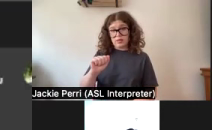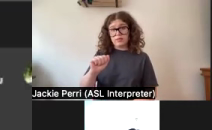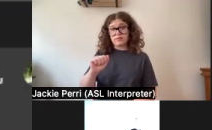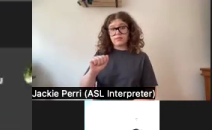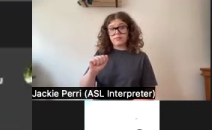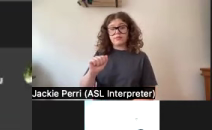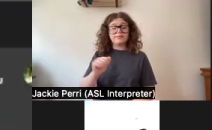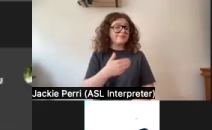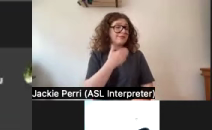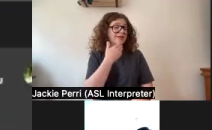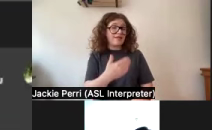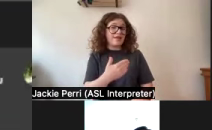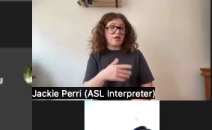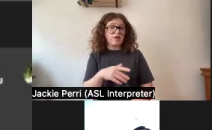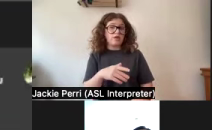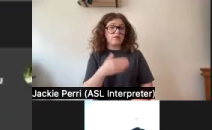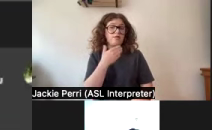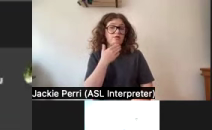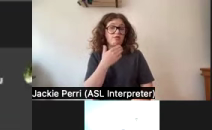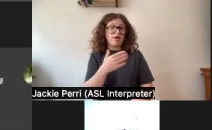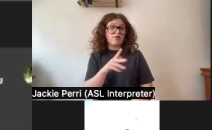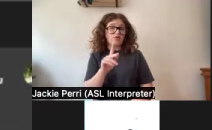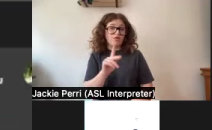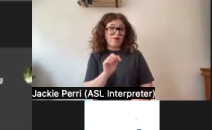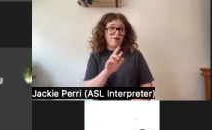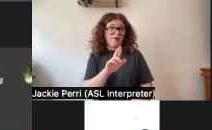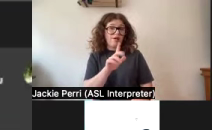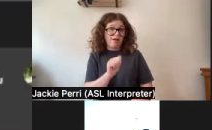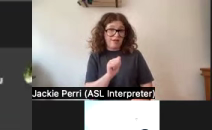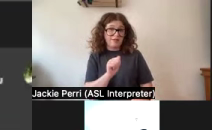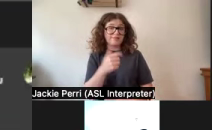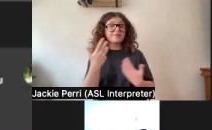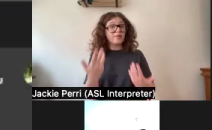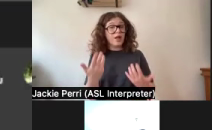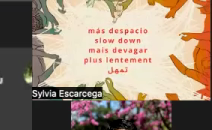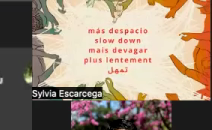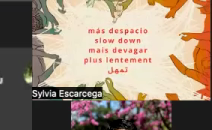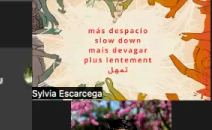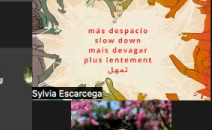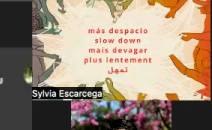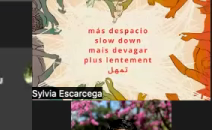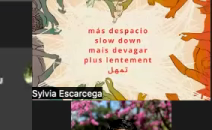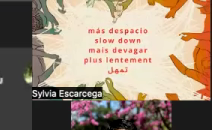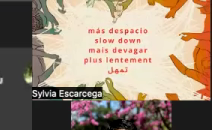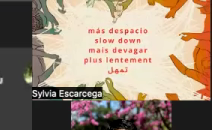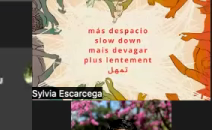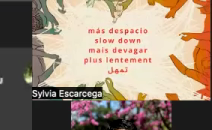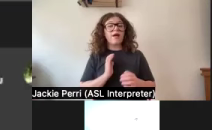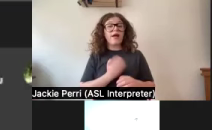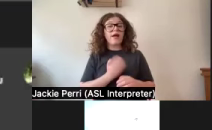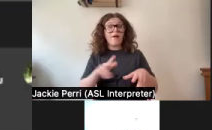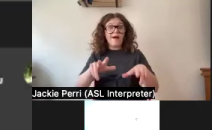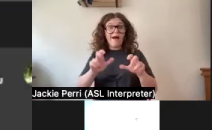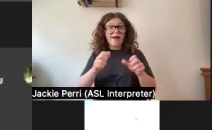Gracias, Carla. Thank you, Pues nuestra Carla. dinámica del Well, día de hoy today, es our icebreaker, algo muy